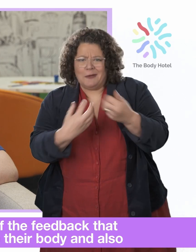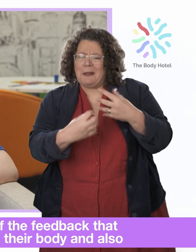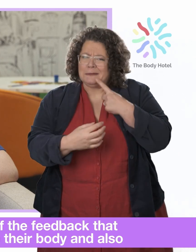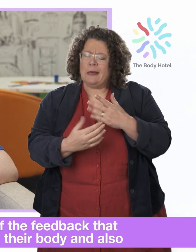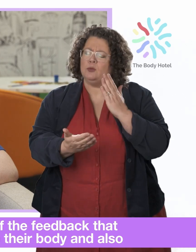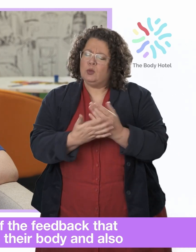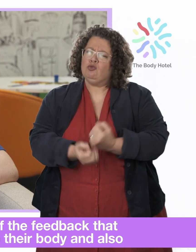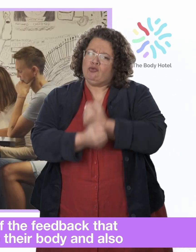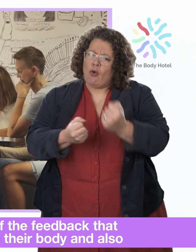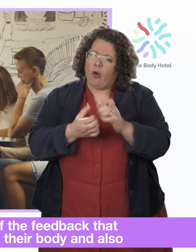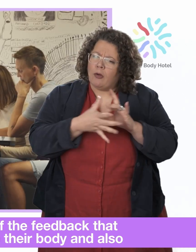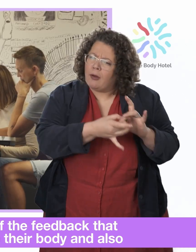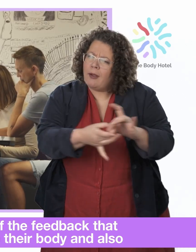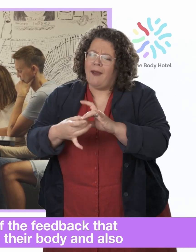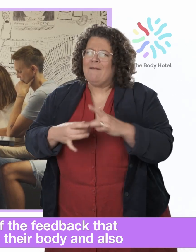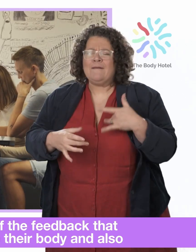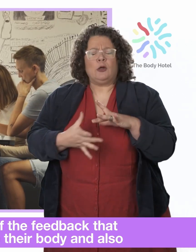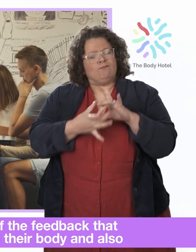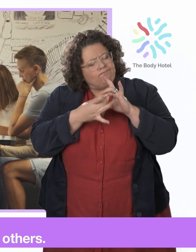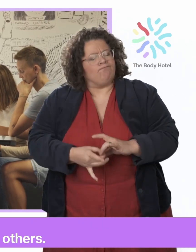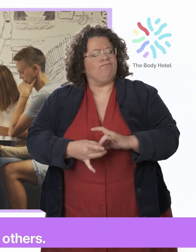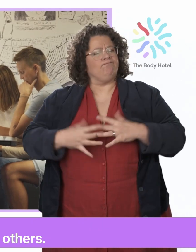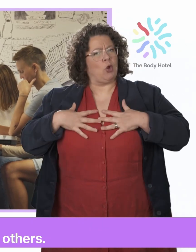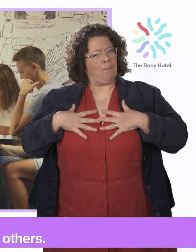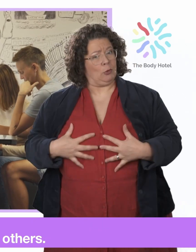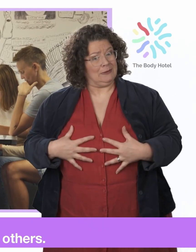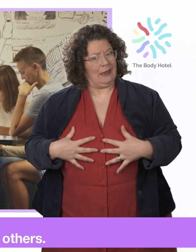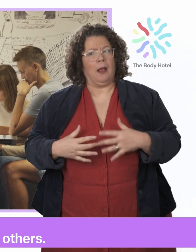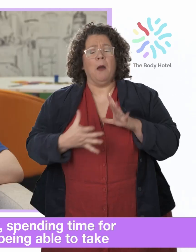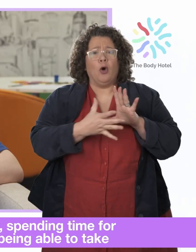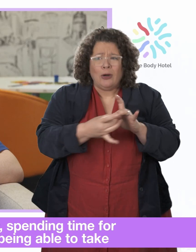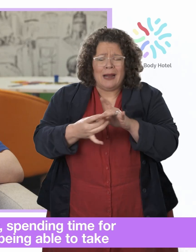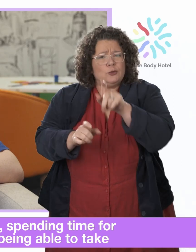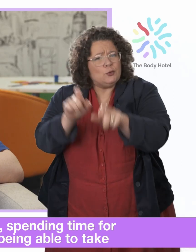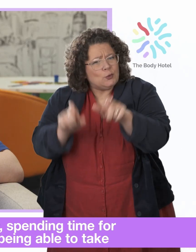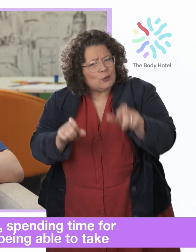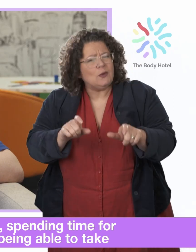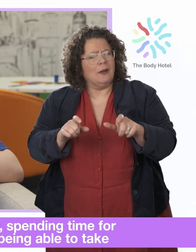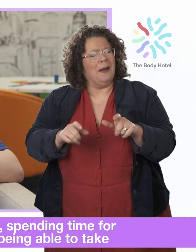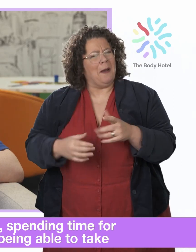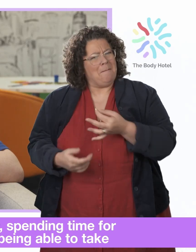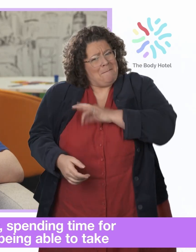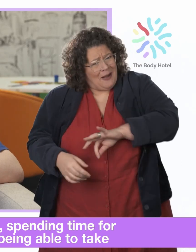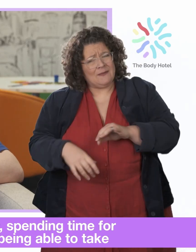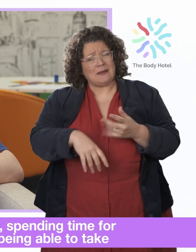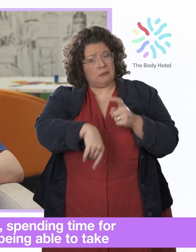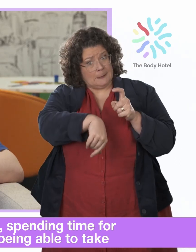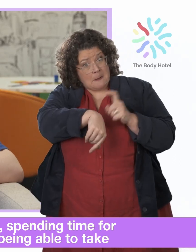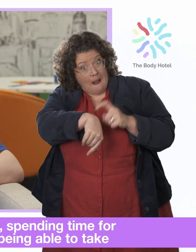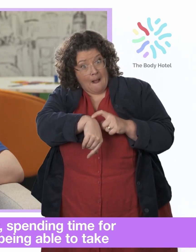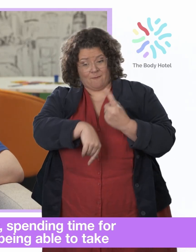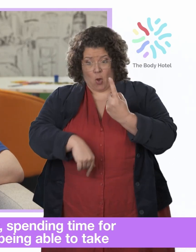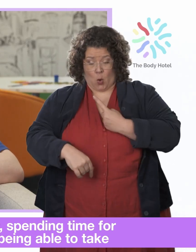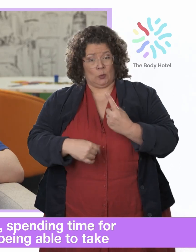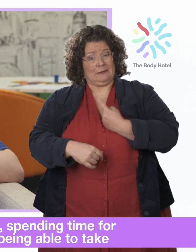of the feedback that we received. Connection to their body and also connecting to others. The benefits of spending time for their